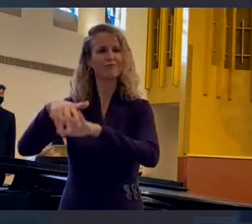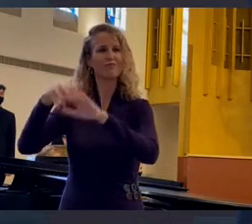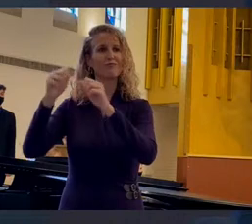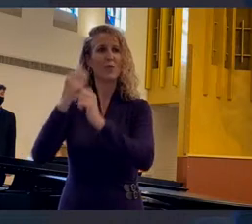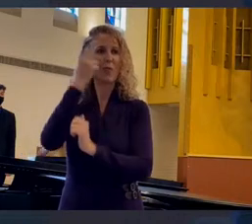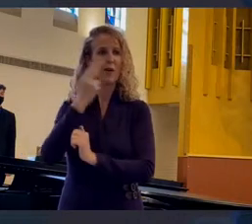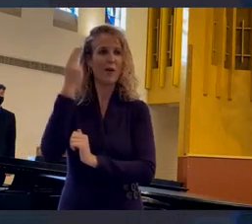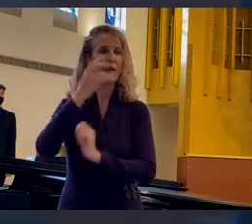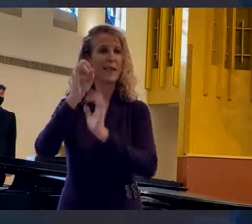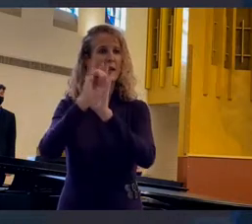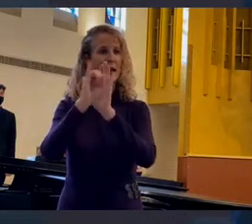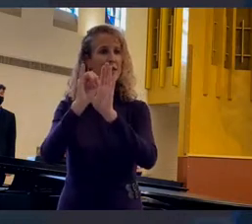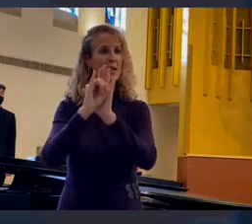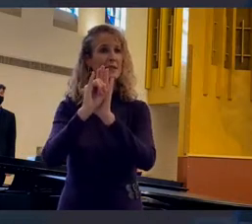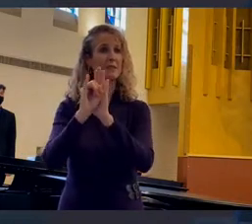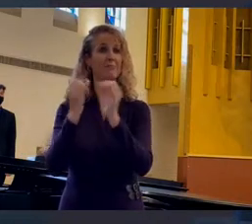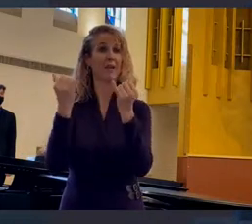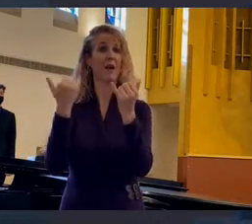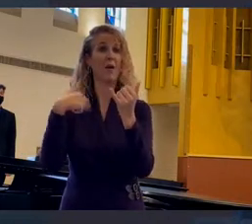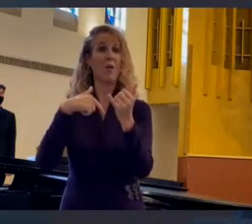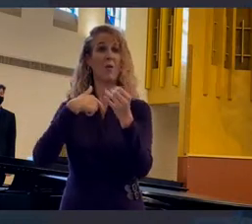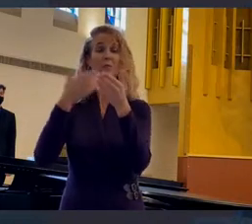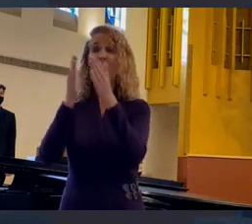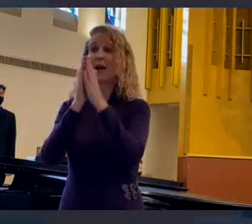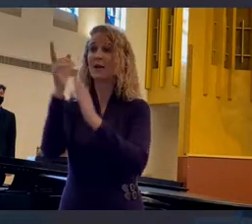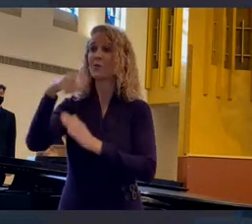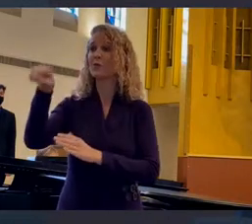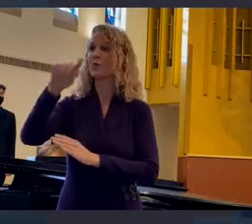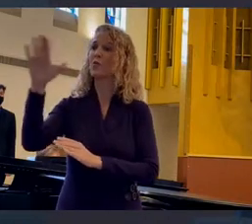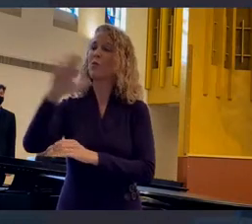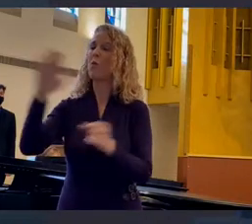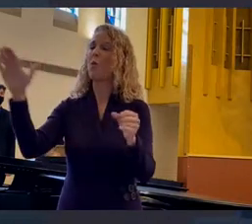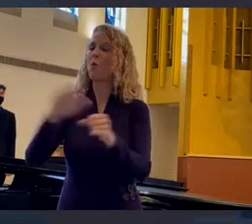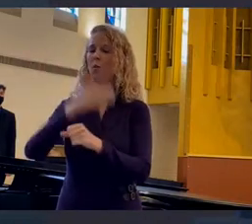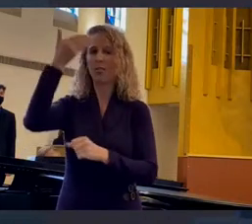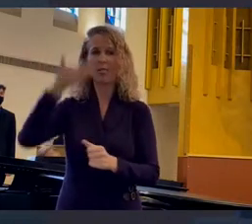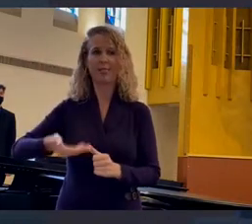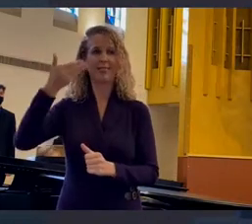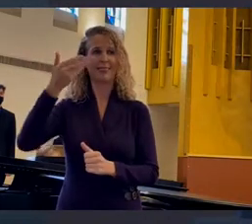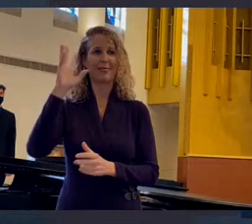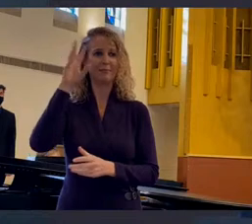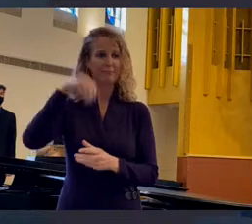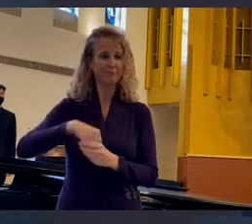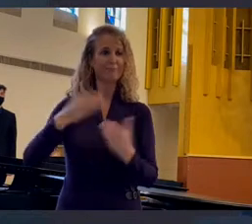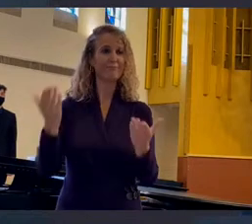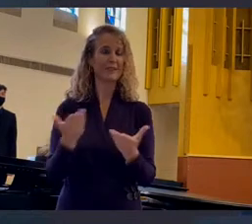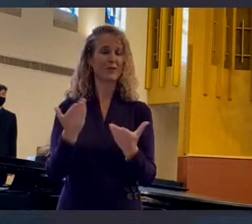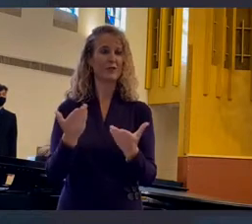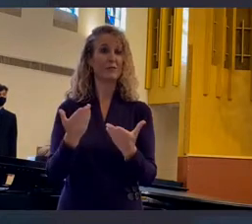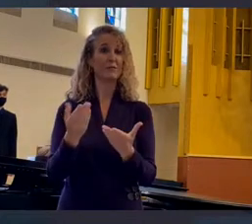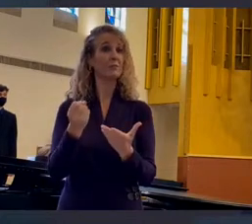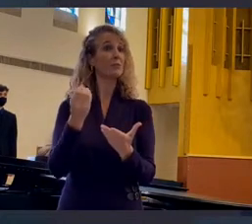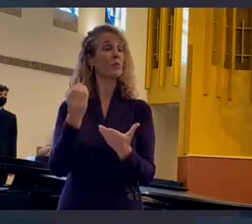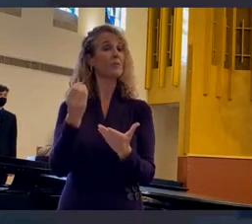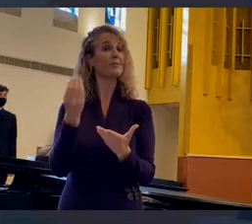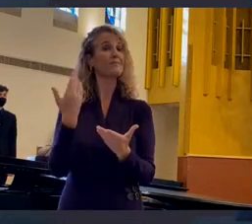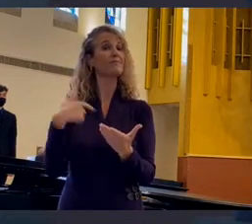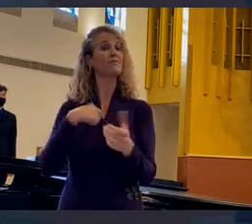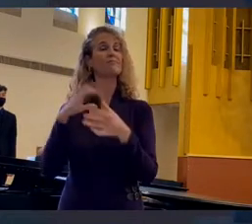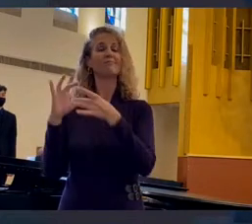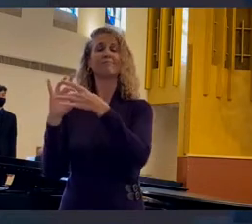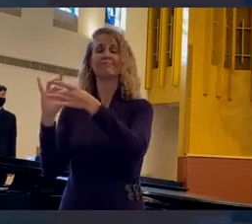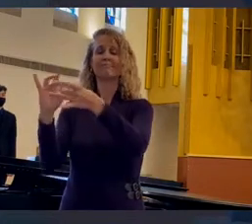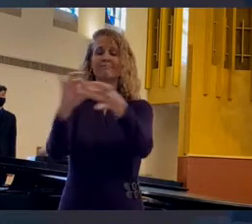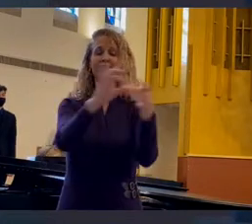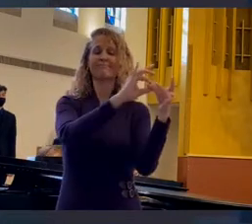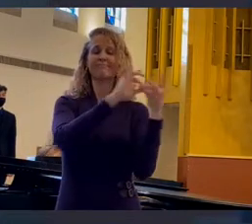Jesuit Catholic identity, and we ask you to bring your whole self to this place so we might